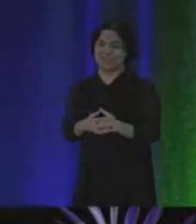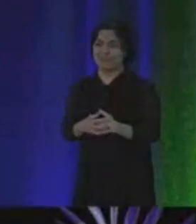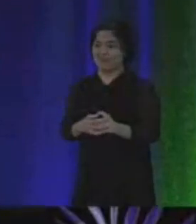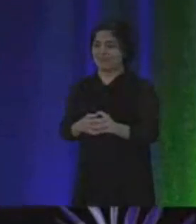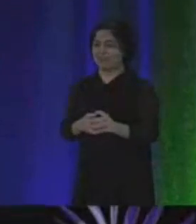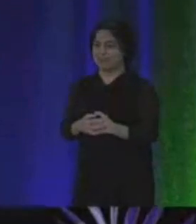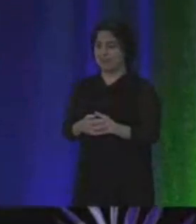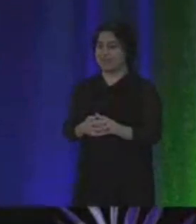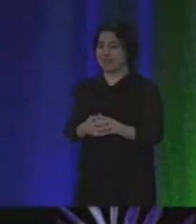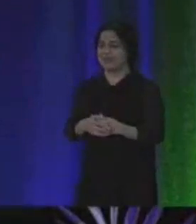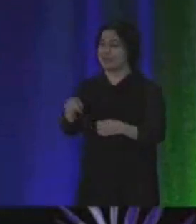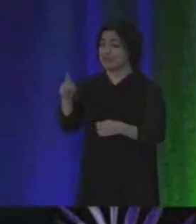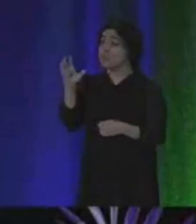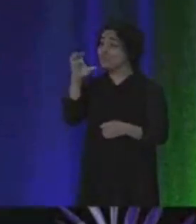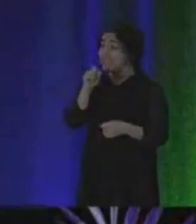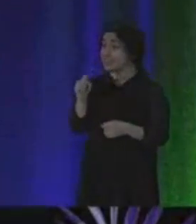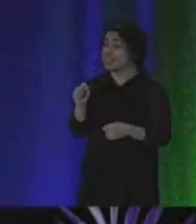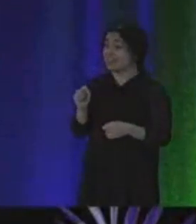yep, you guessed it.